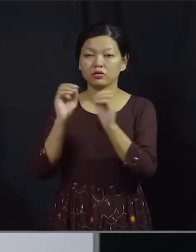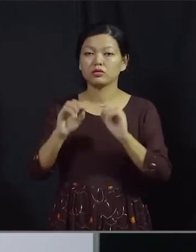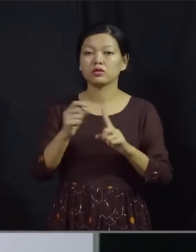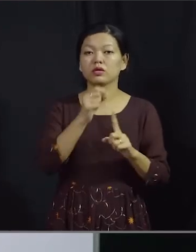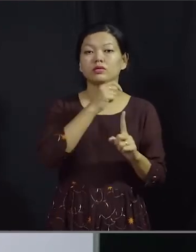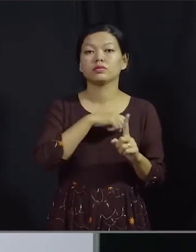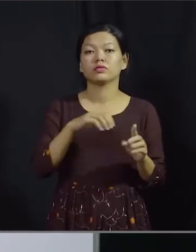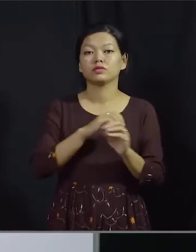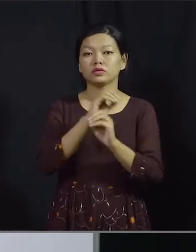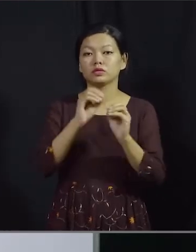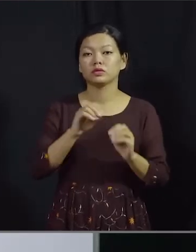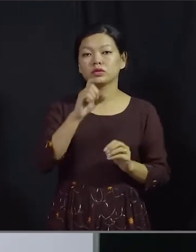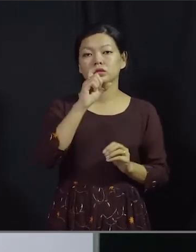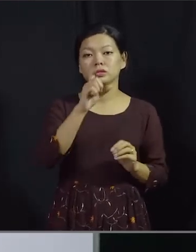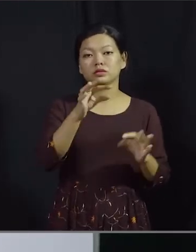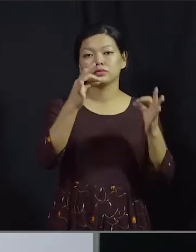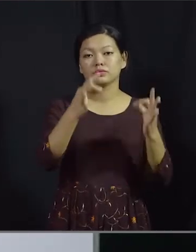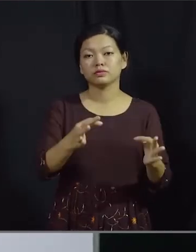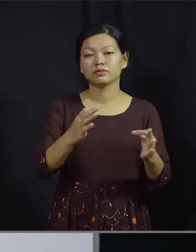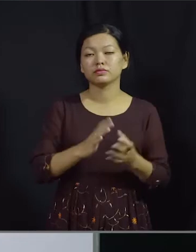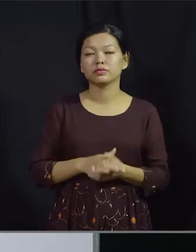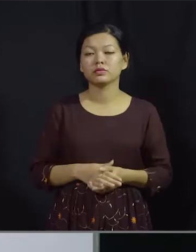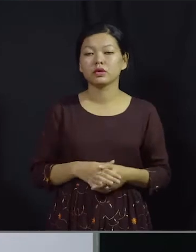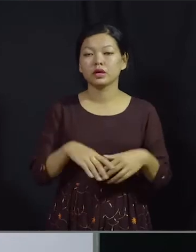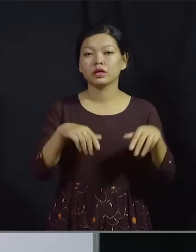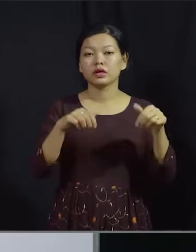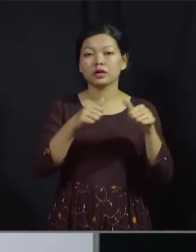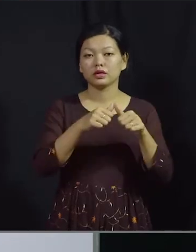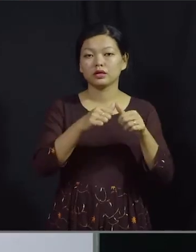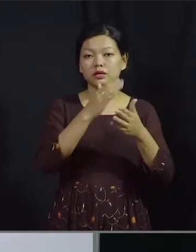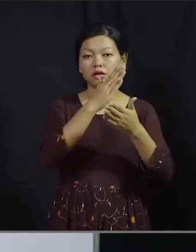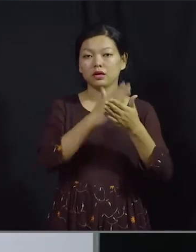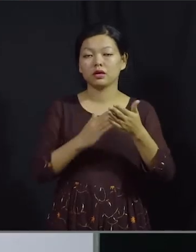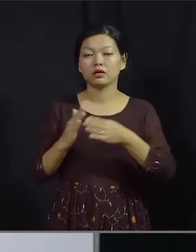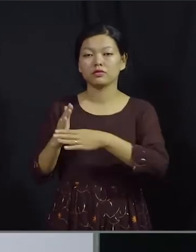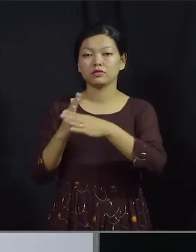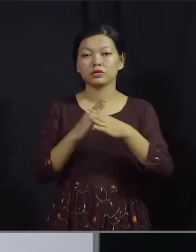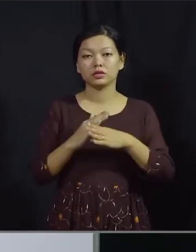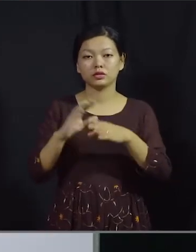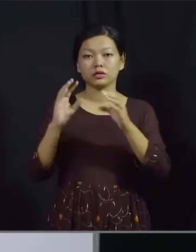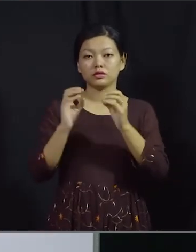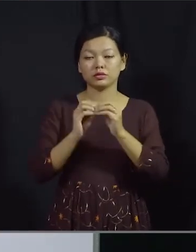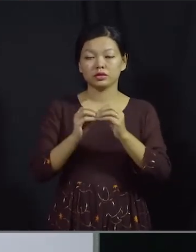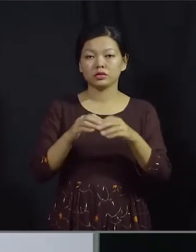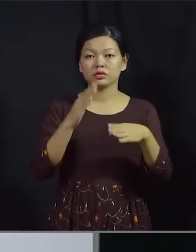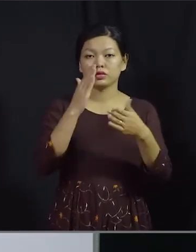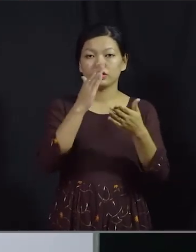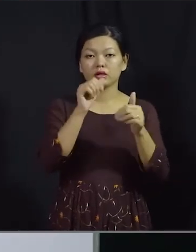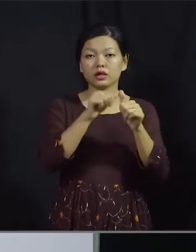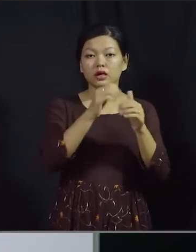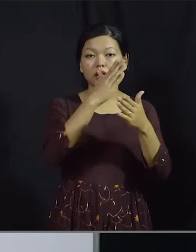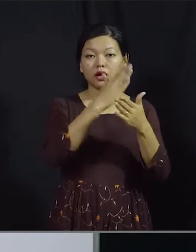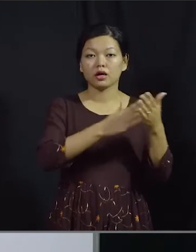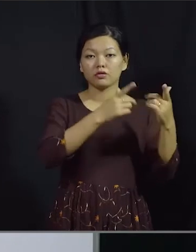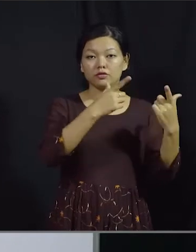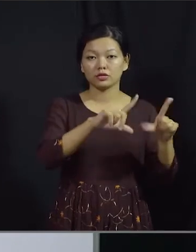loss. Whereas A is a sacrificing partner and B is a gaining partner. So this is used to